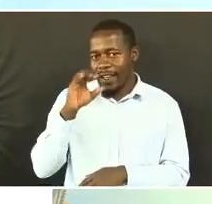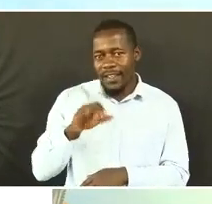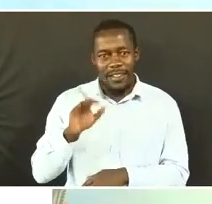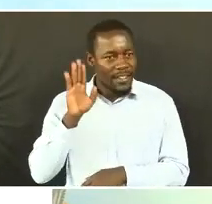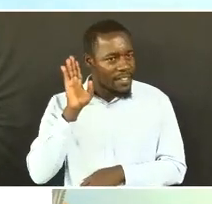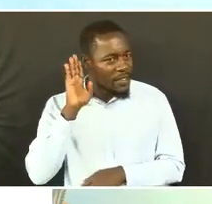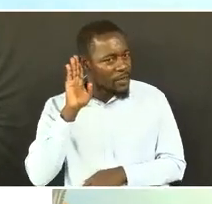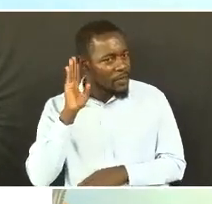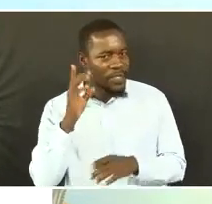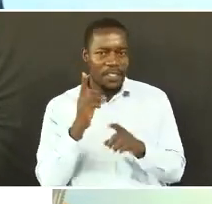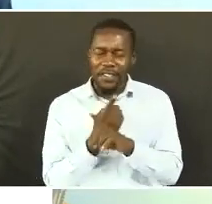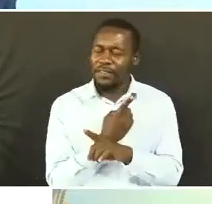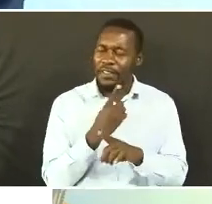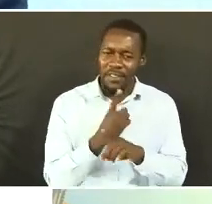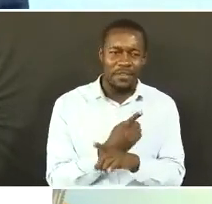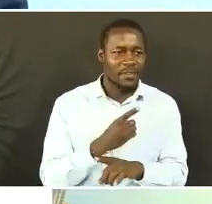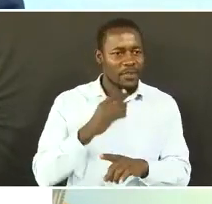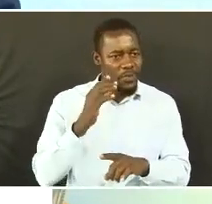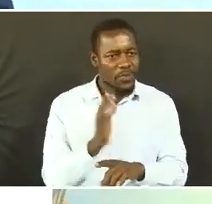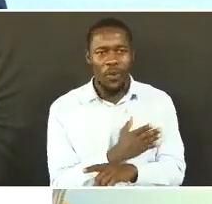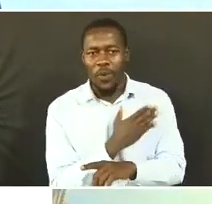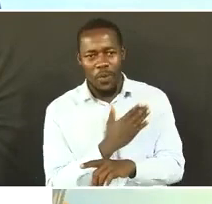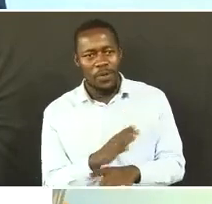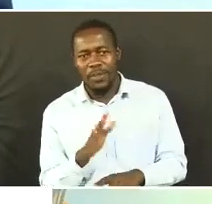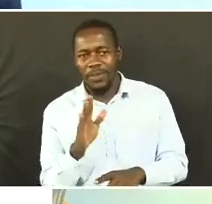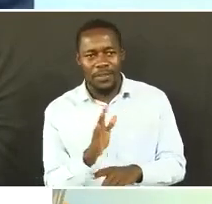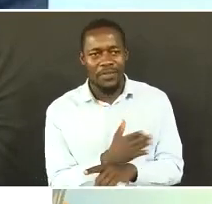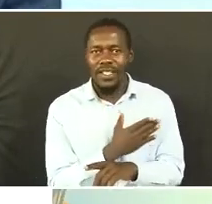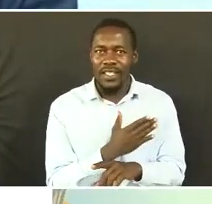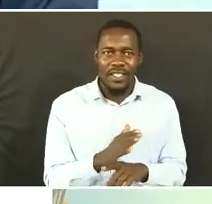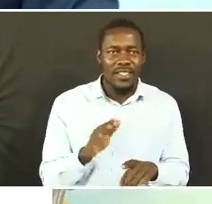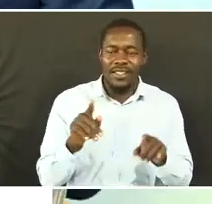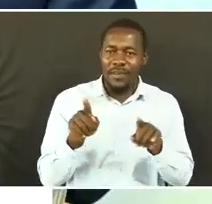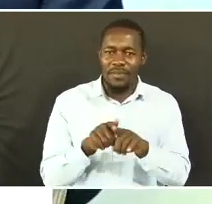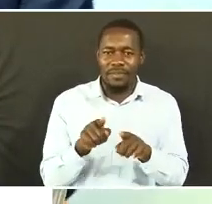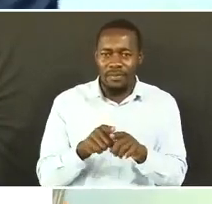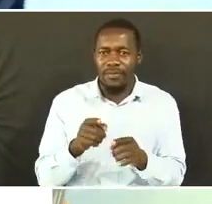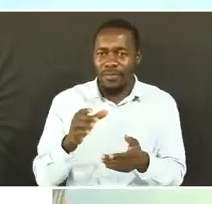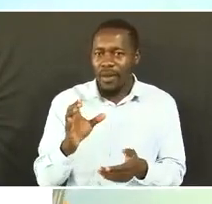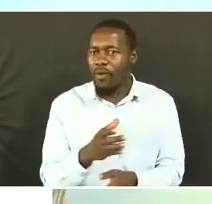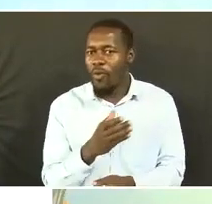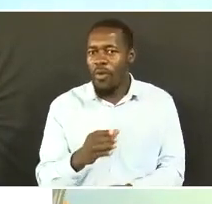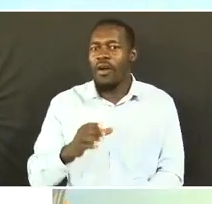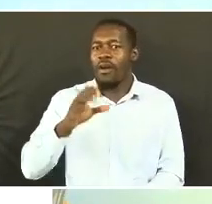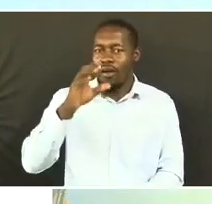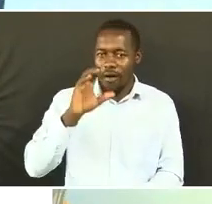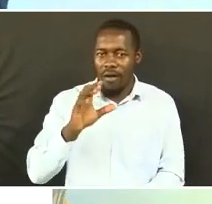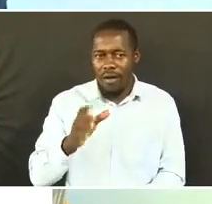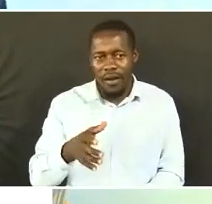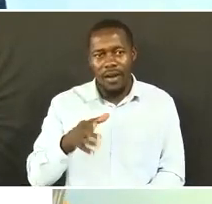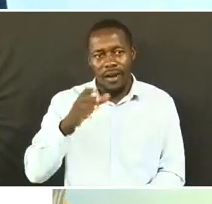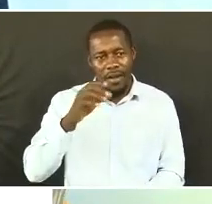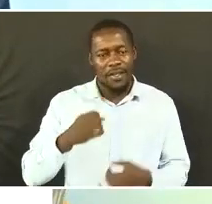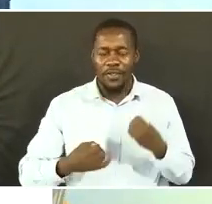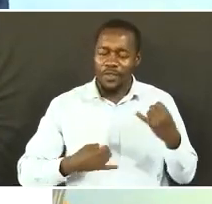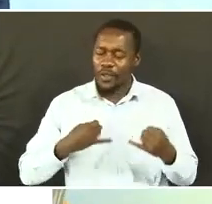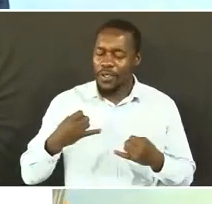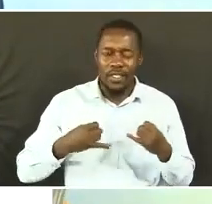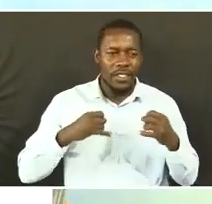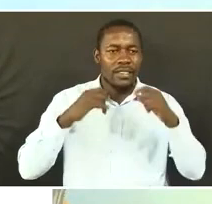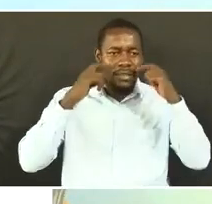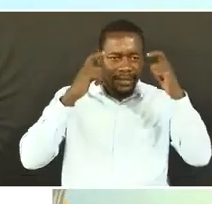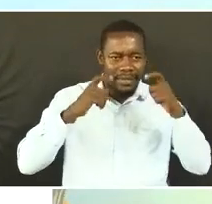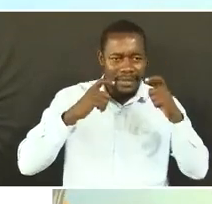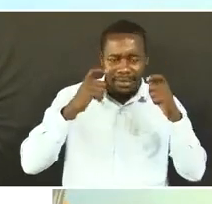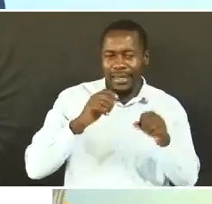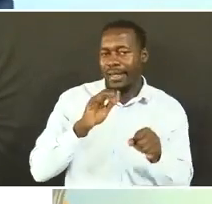country city clubs and had one blast of a time. Sin appeared less and less sinful and